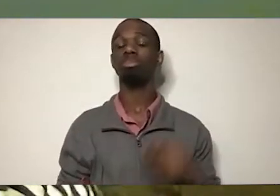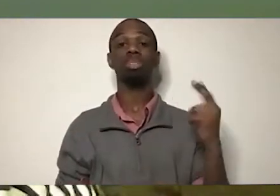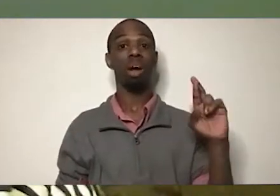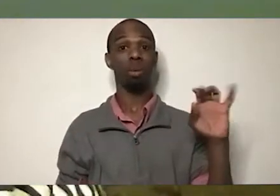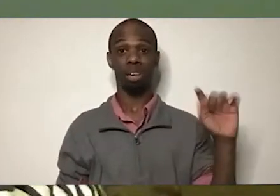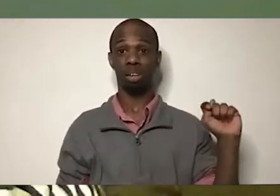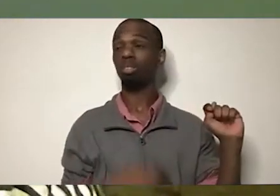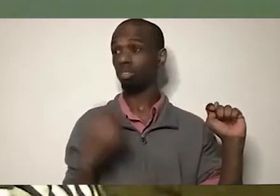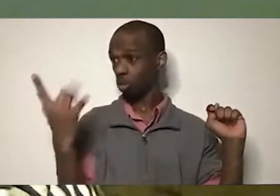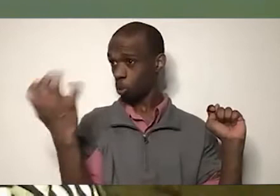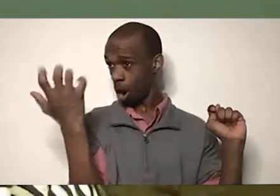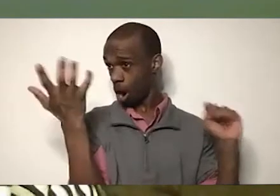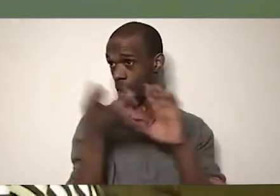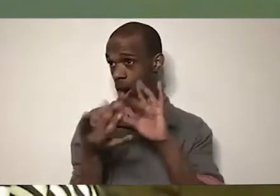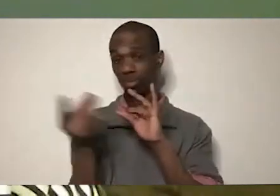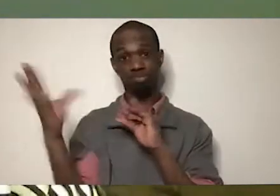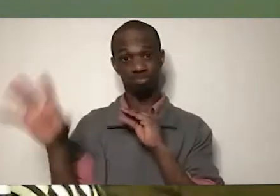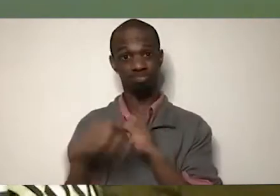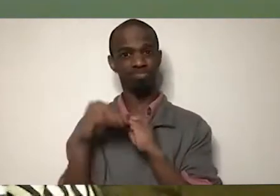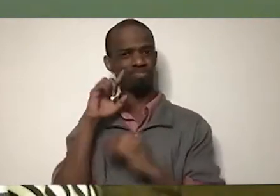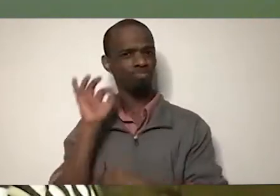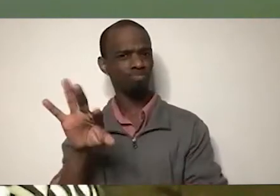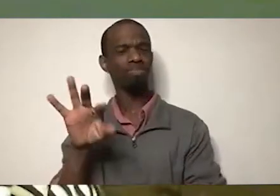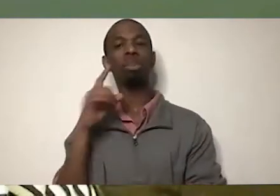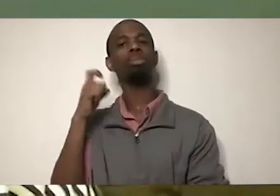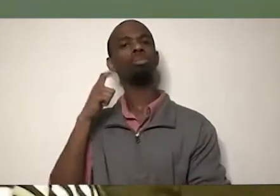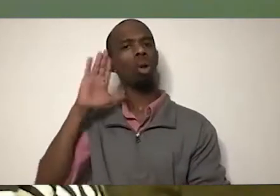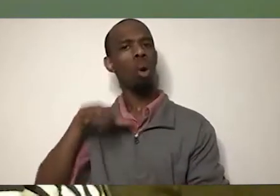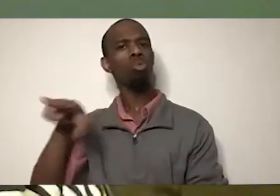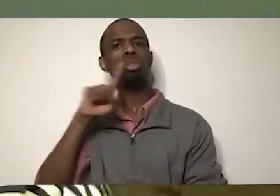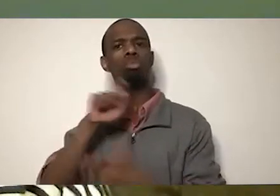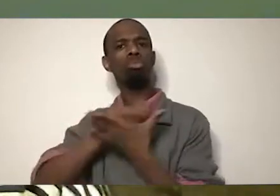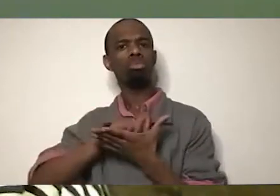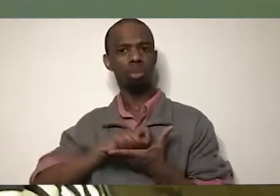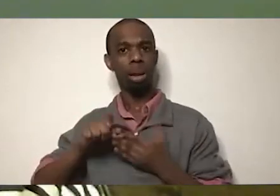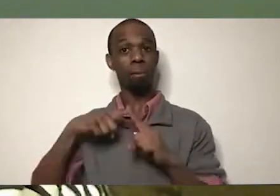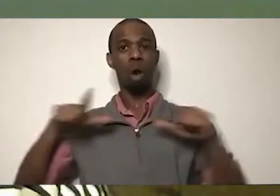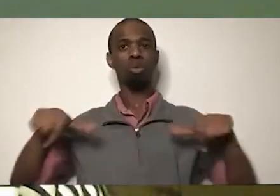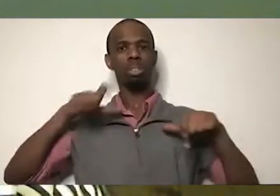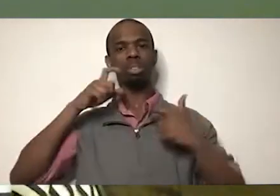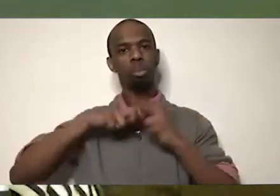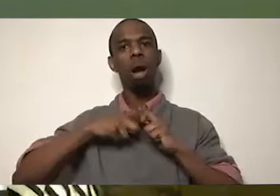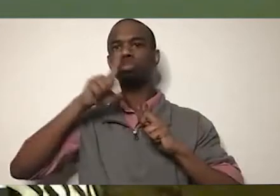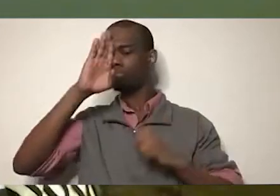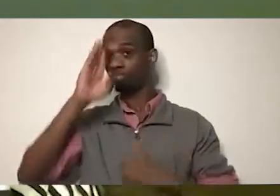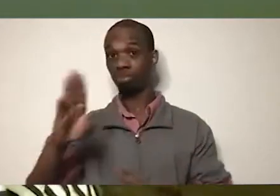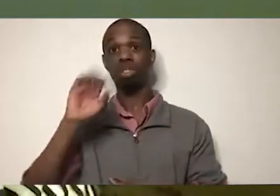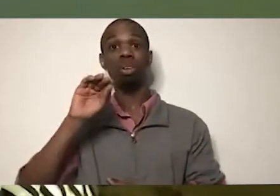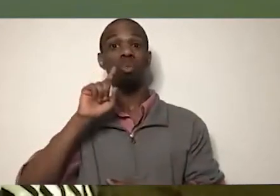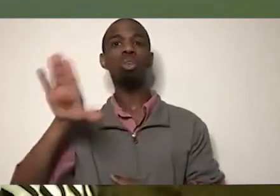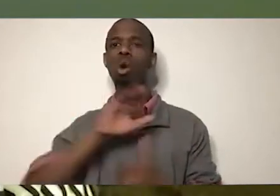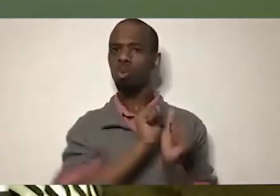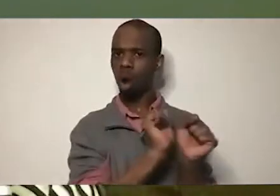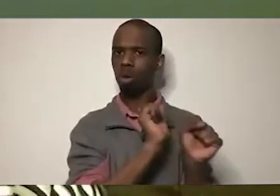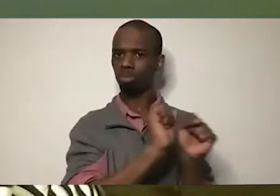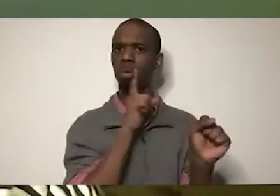I think in your writing and work, you emphasize the significance of race, just as Peggy has done. It's not always a story of